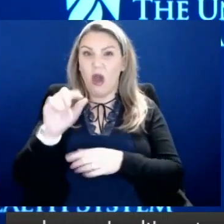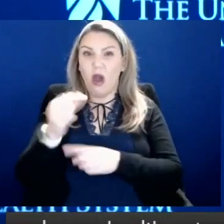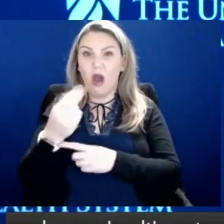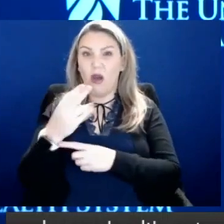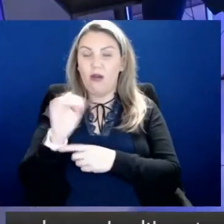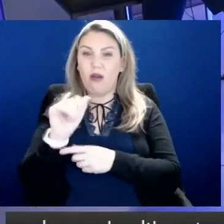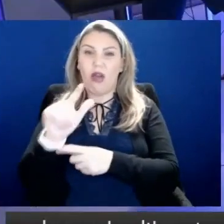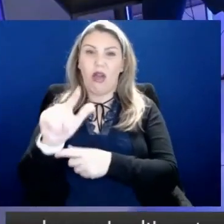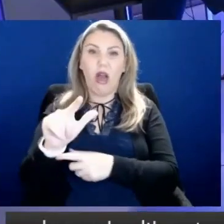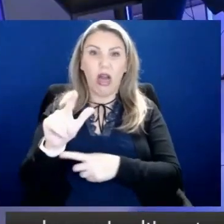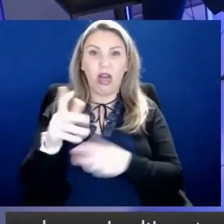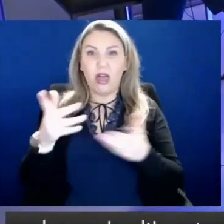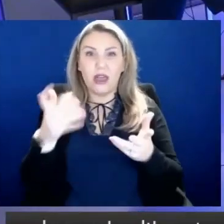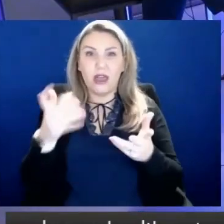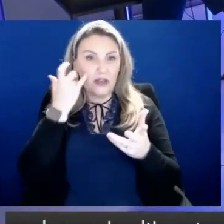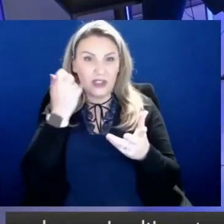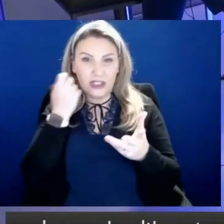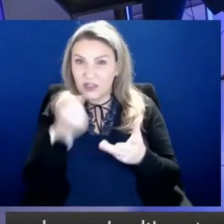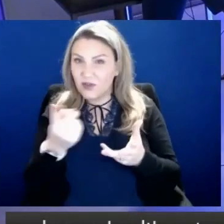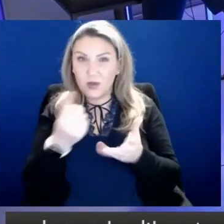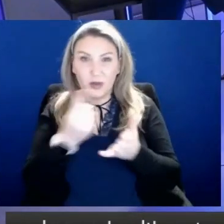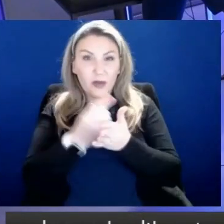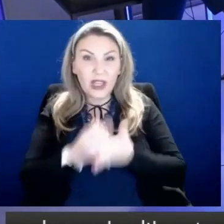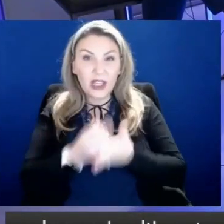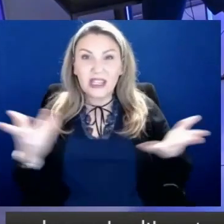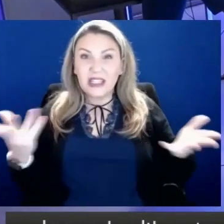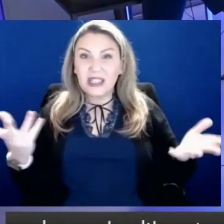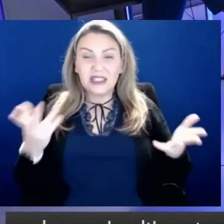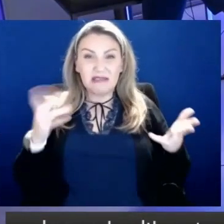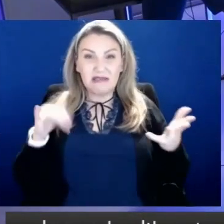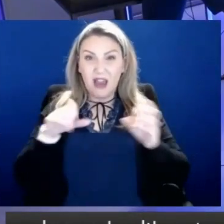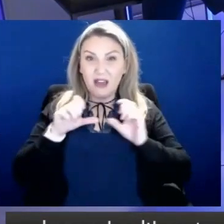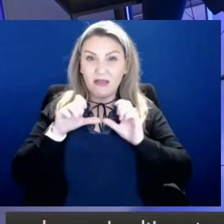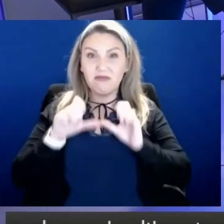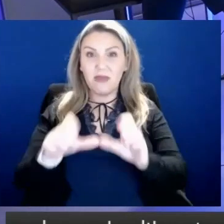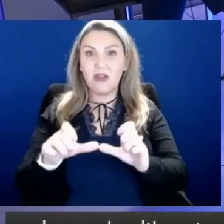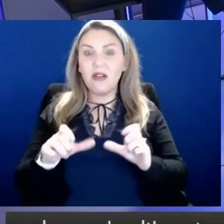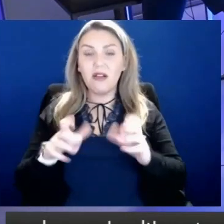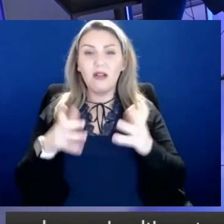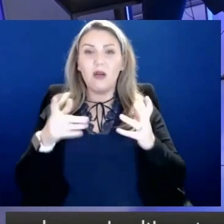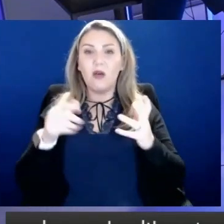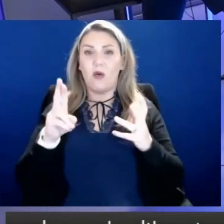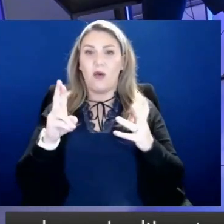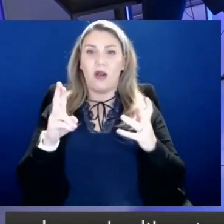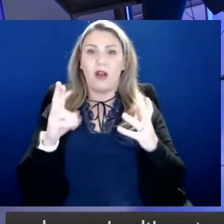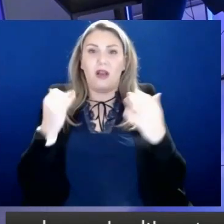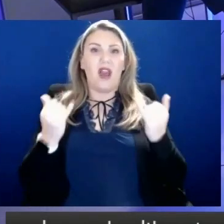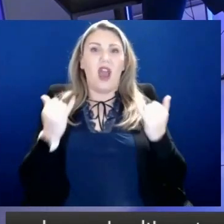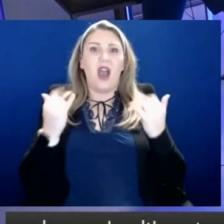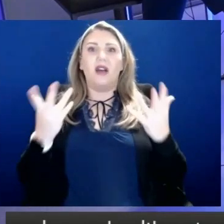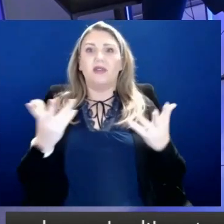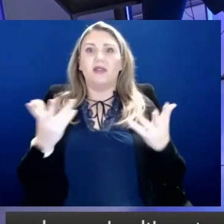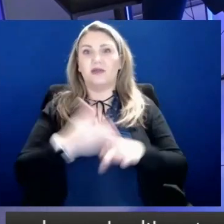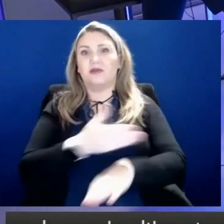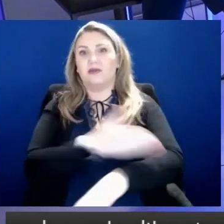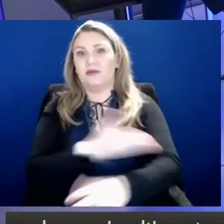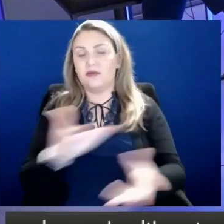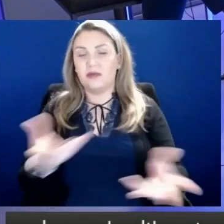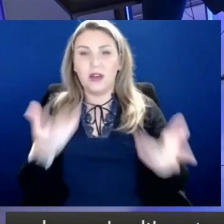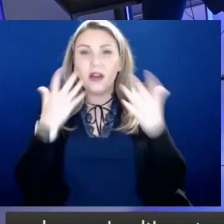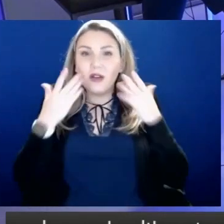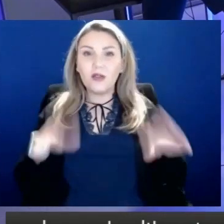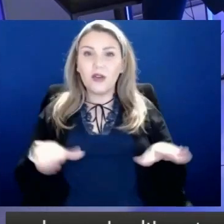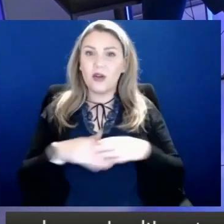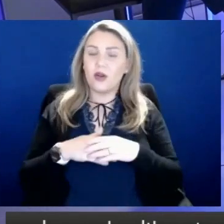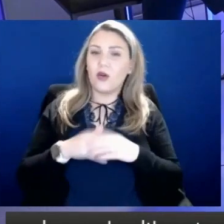ask Jane that. Is that long haul, or is that just I'm coming out of it now? Is it? Yeah, what are you saying? I mean, we talk about long haul. When we